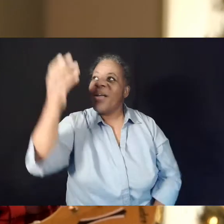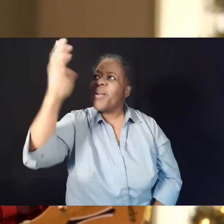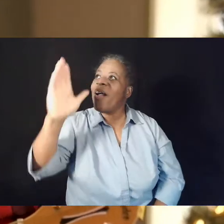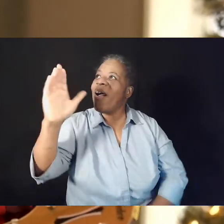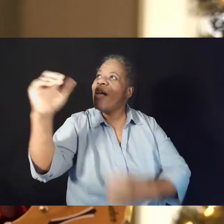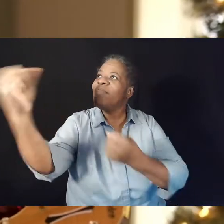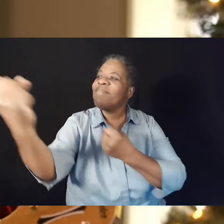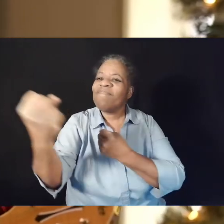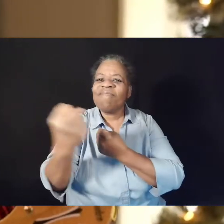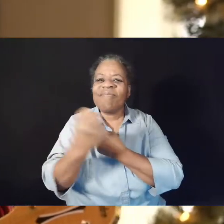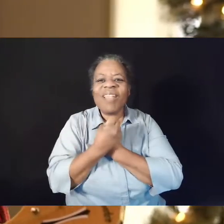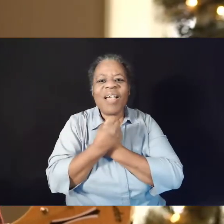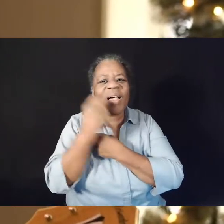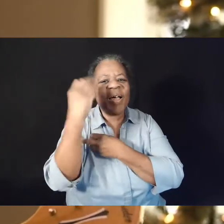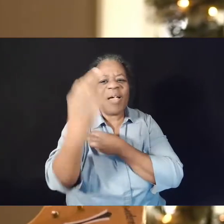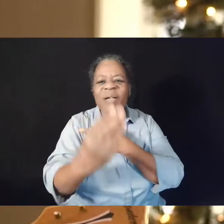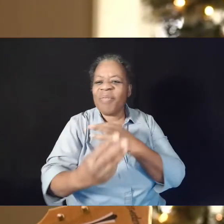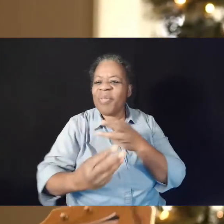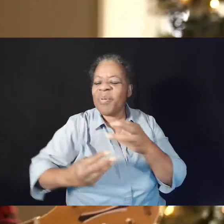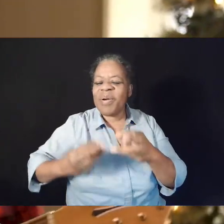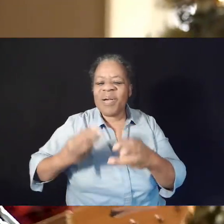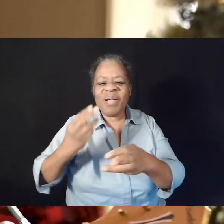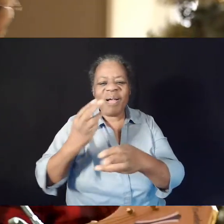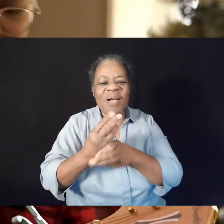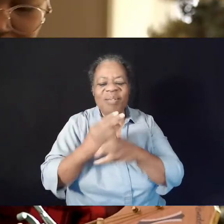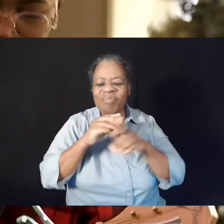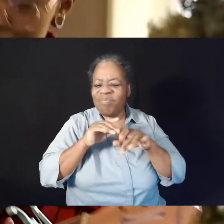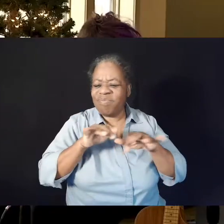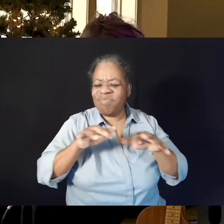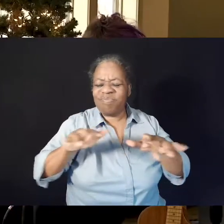God so loved the world.